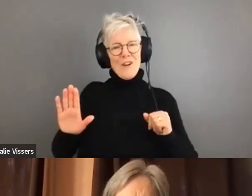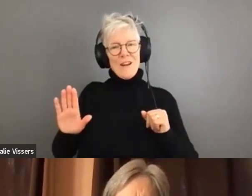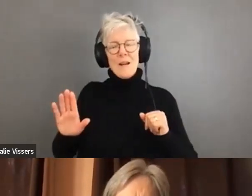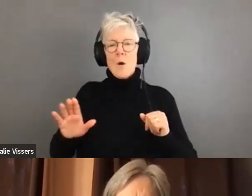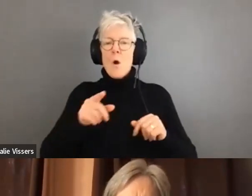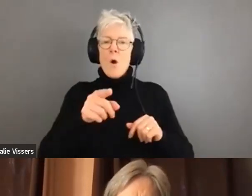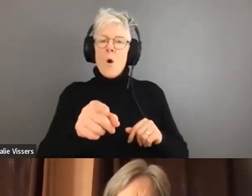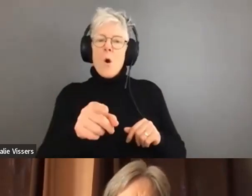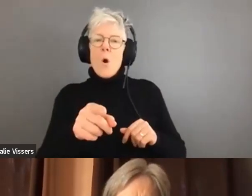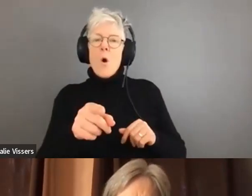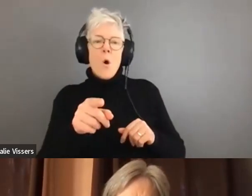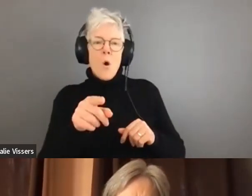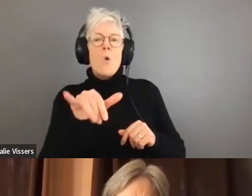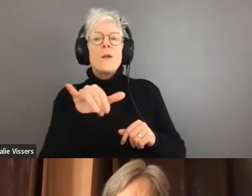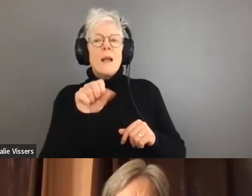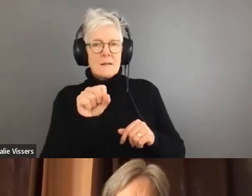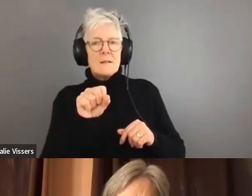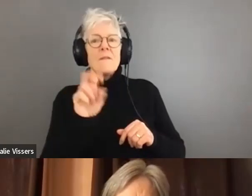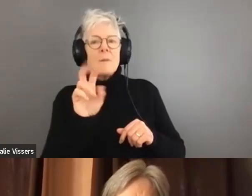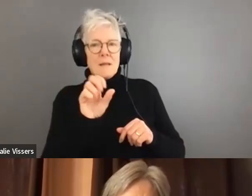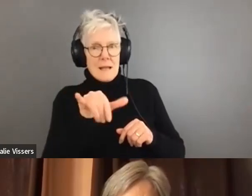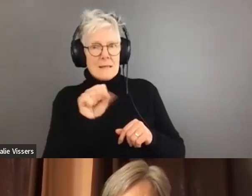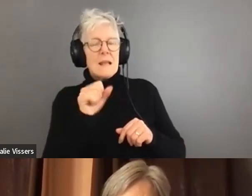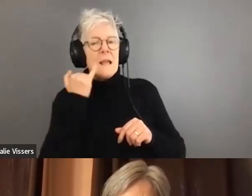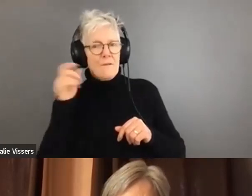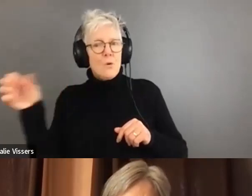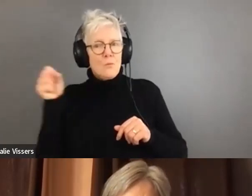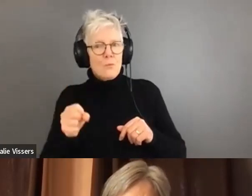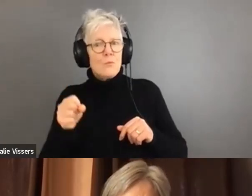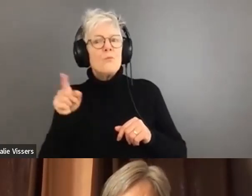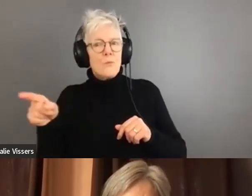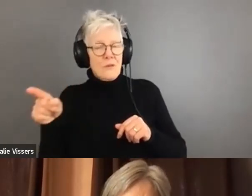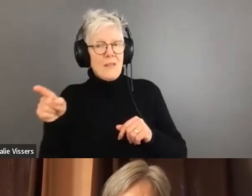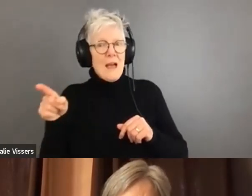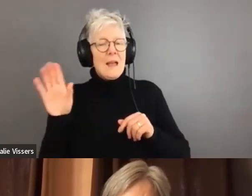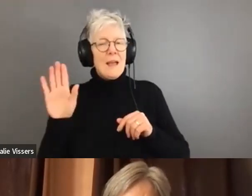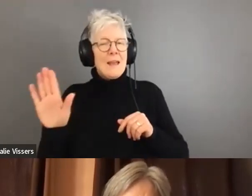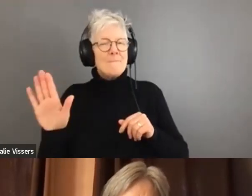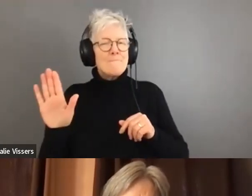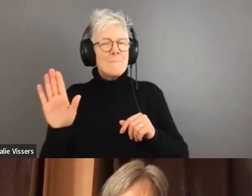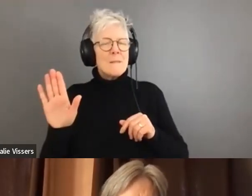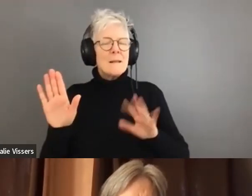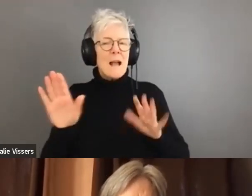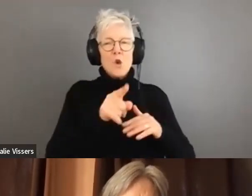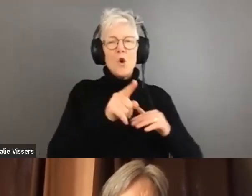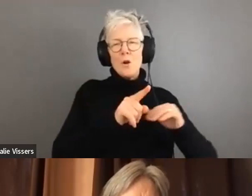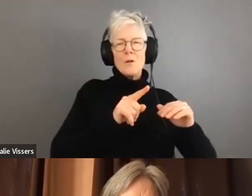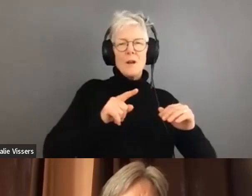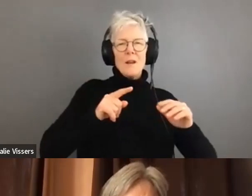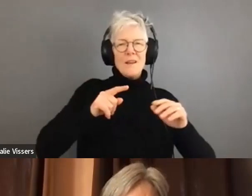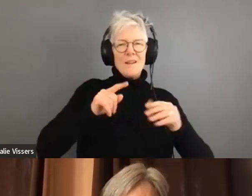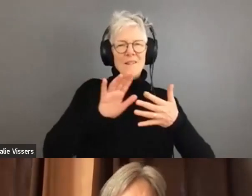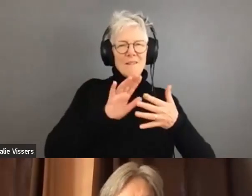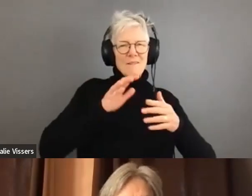if you're having a guest on, I think that's a good idea to have for your podcast, whether you say it verbally or if you're doing a video podcast, have that at